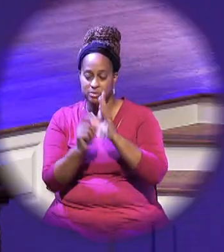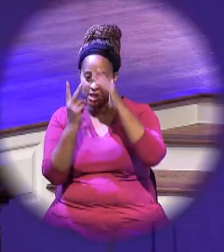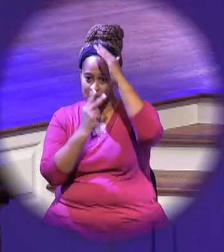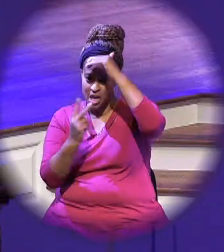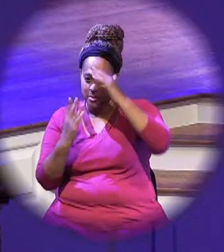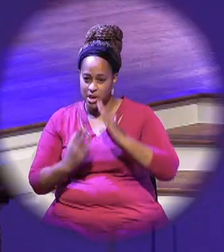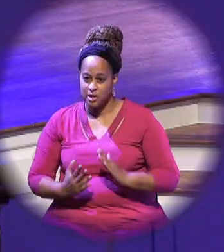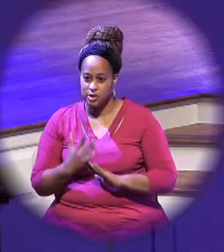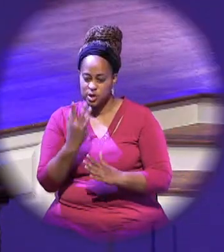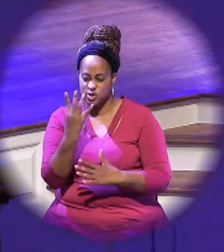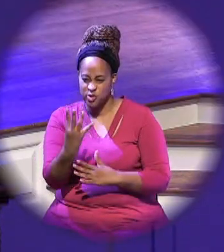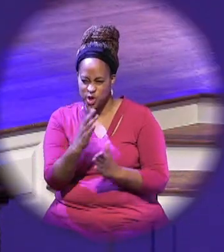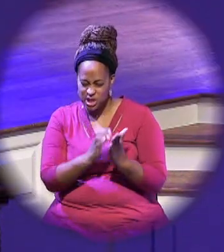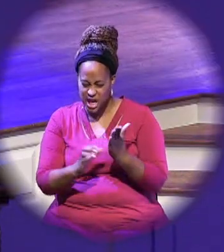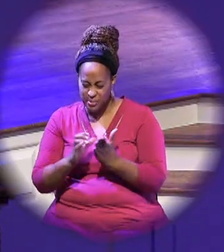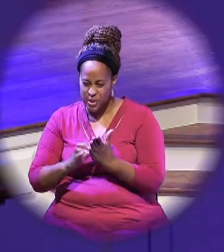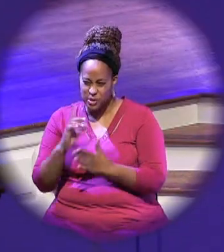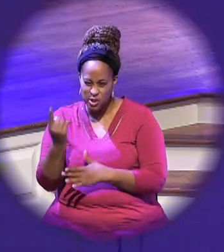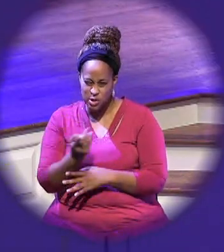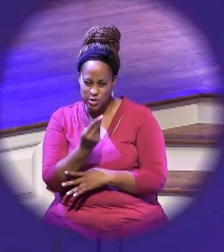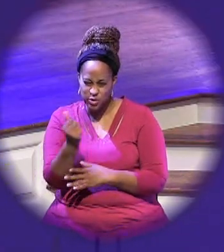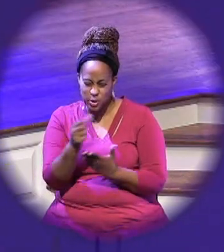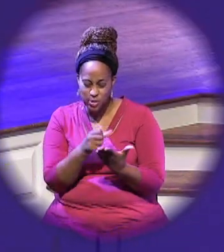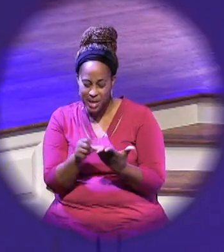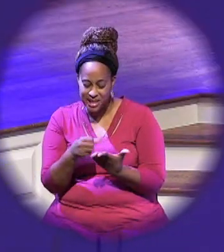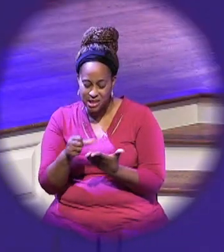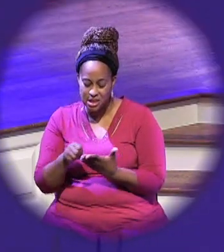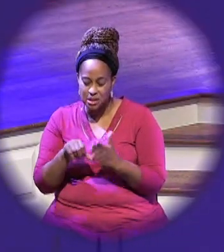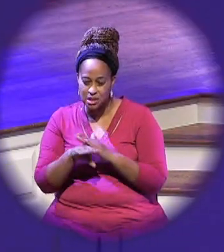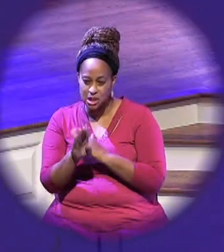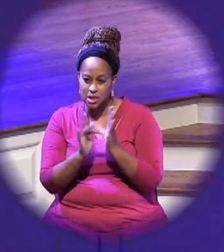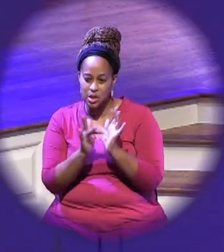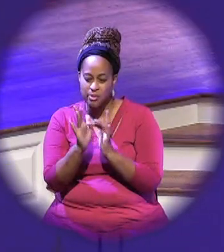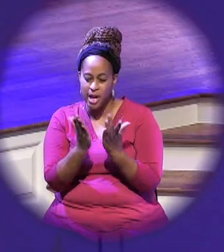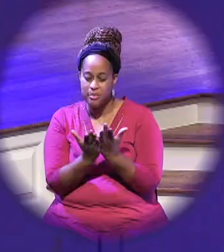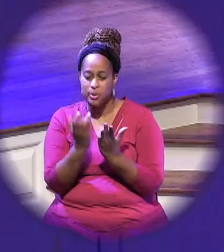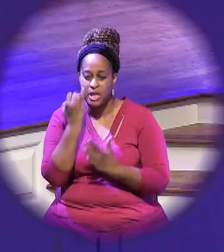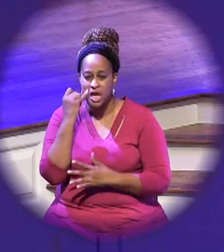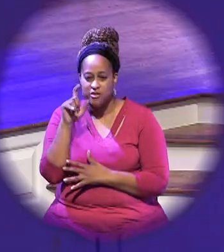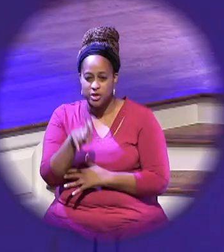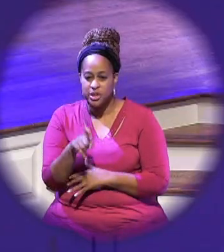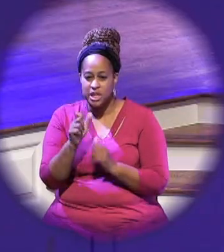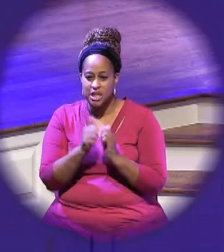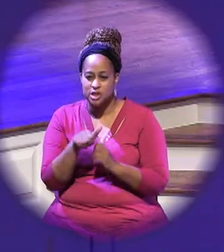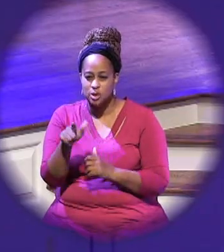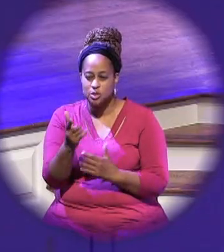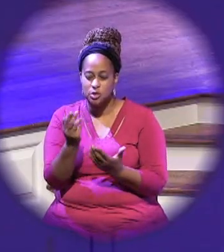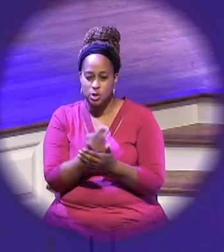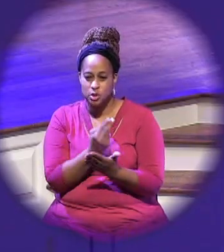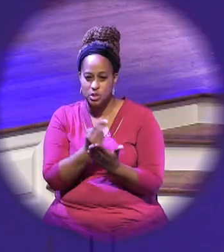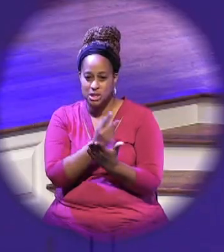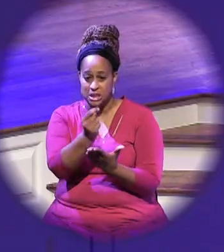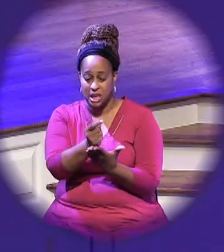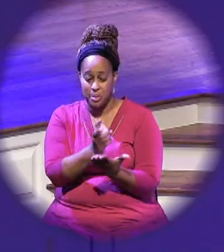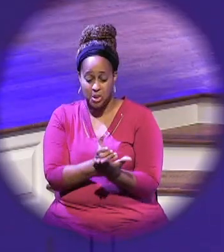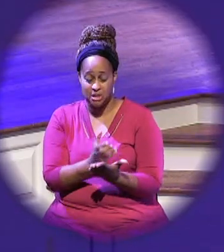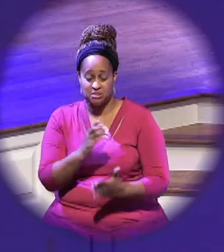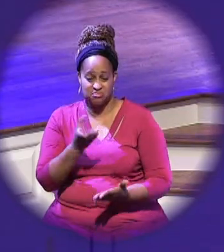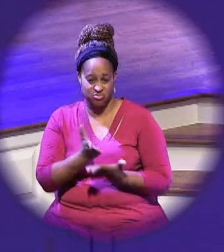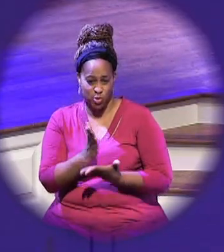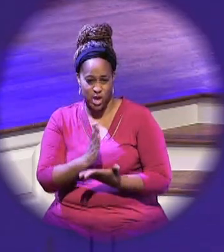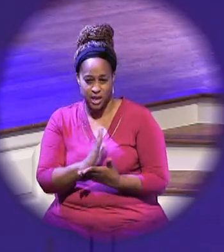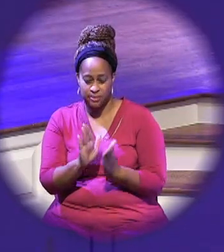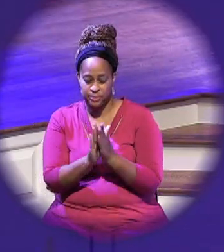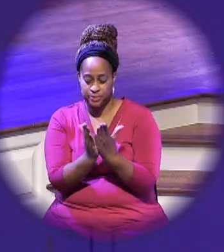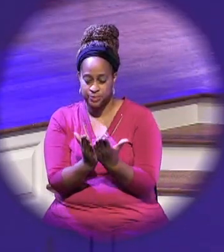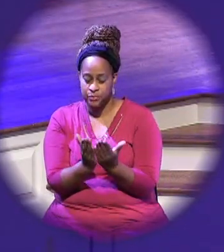four chapters long, just usually a couple of pages in your Bible. So if you need to use the table of contents, that's okay. Open up